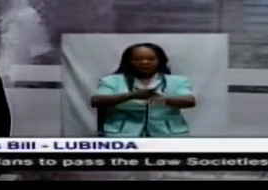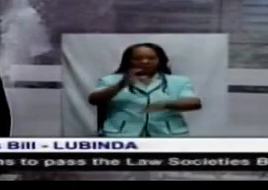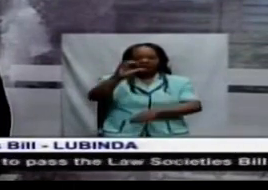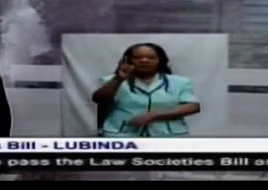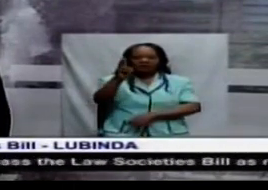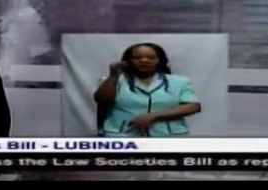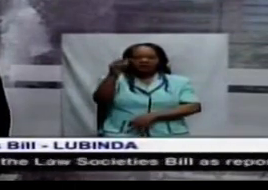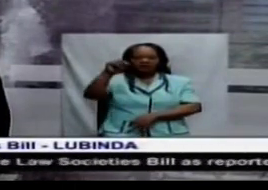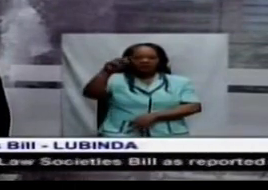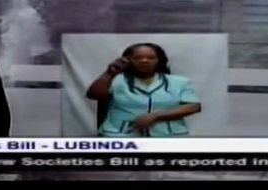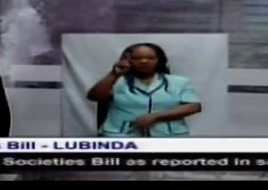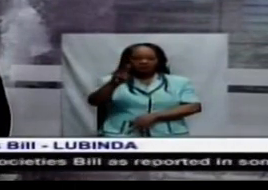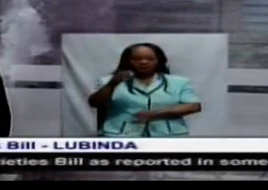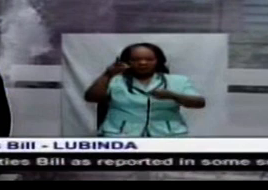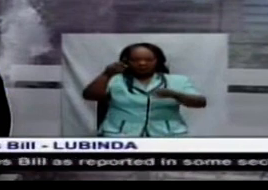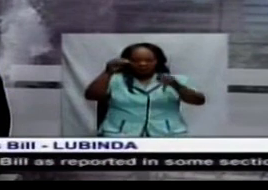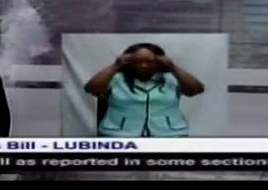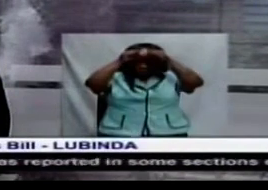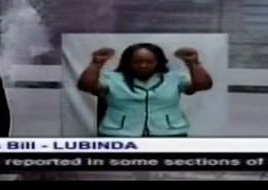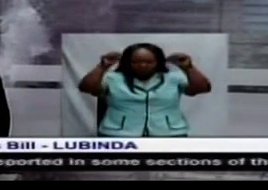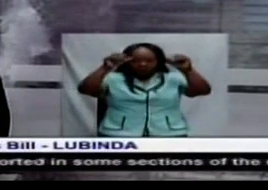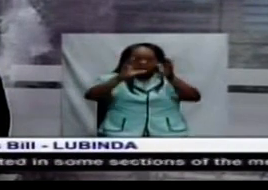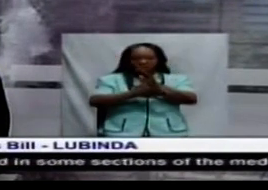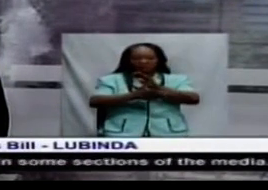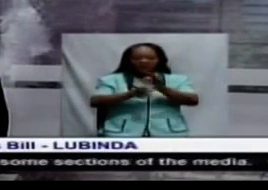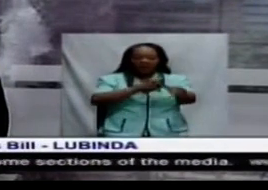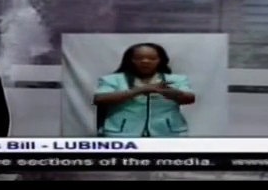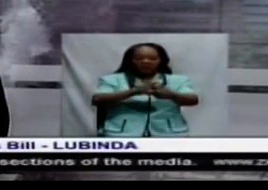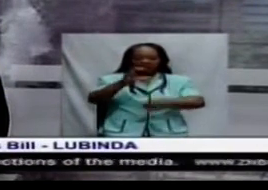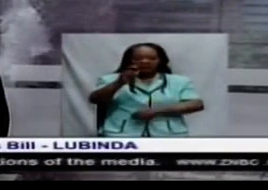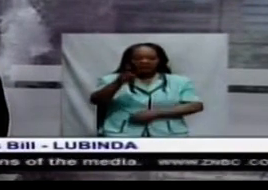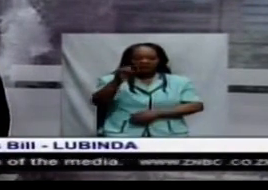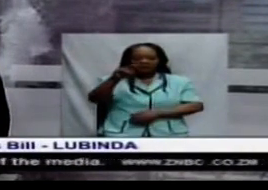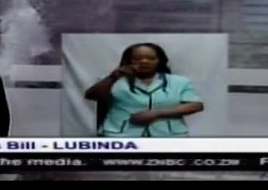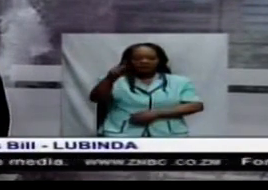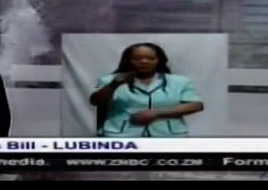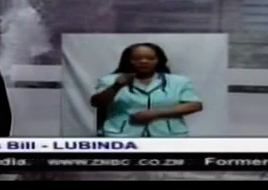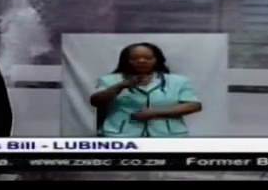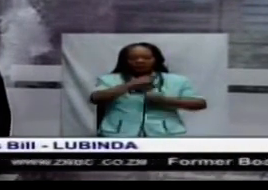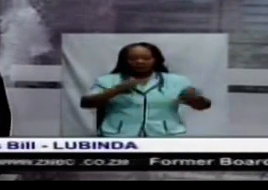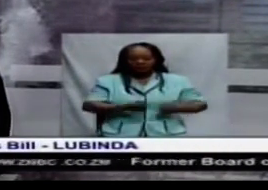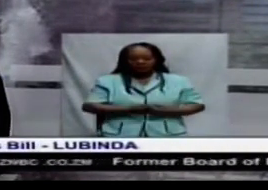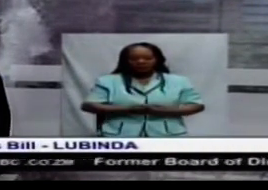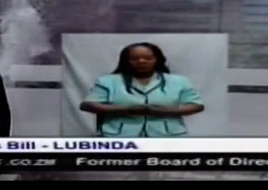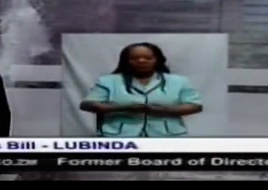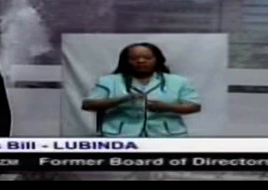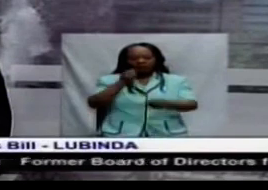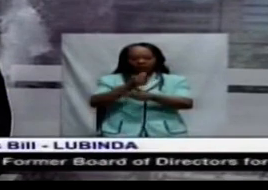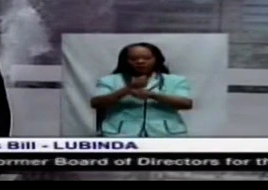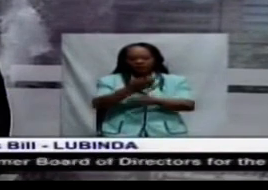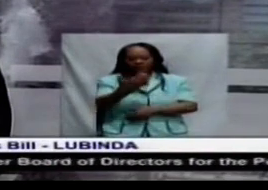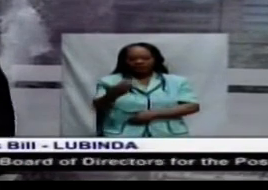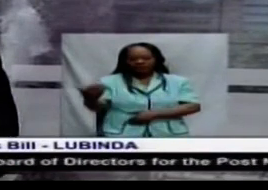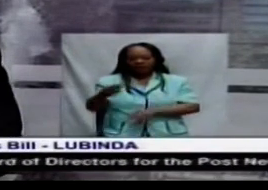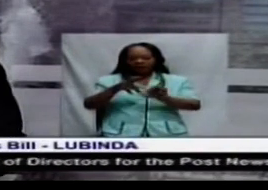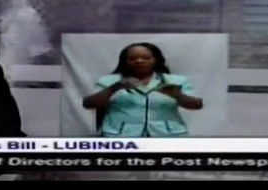Chintu. ZPA President John Musuku says Professor Chintu's heart was to serve and care for the children, and that there is no